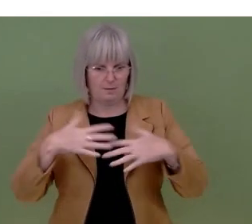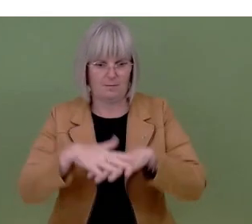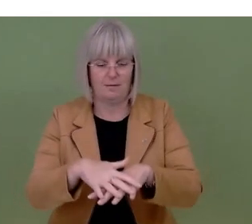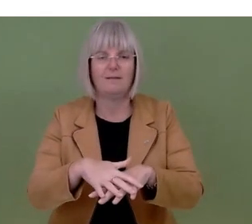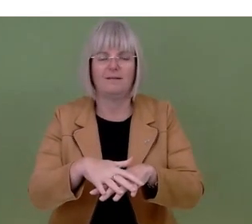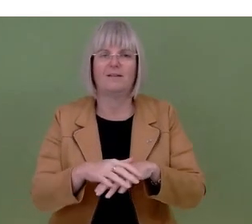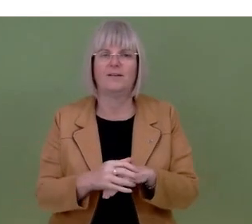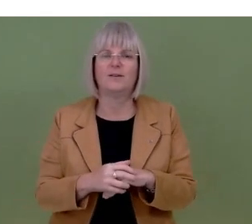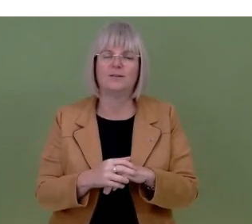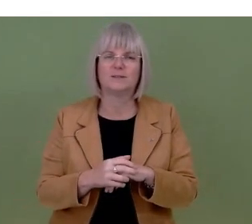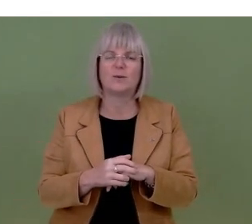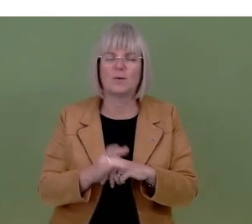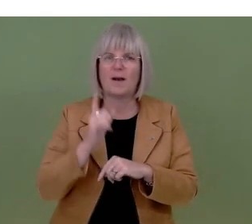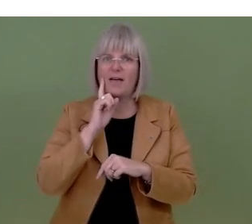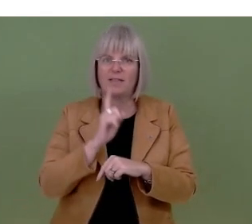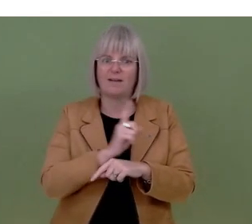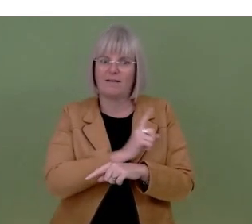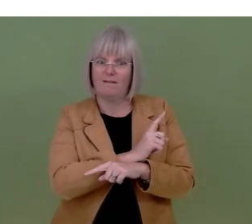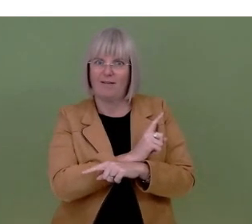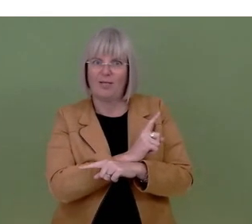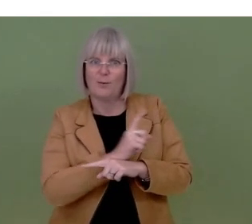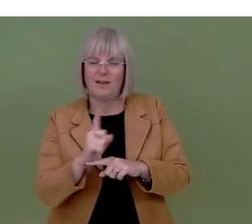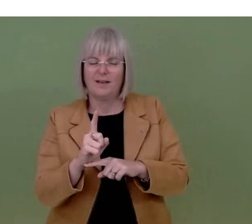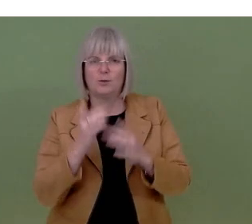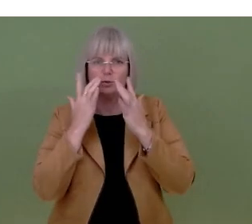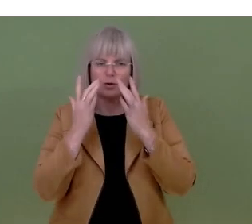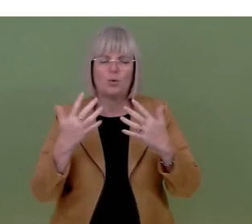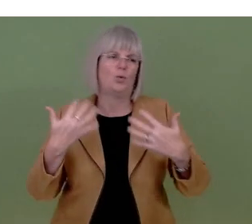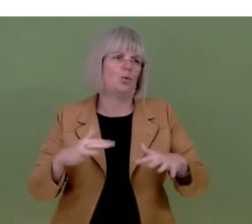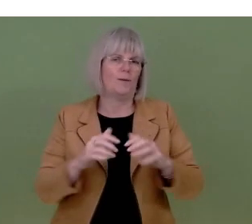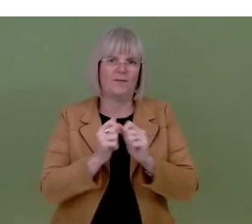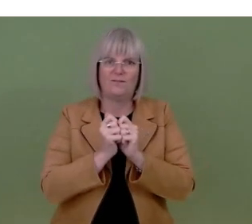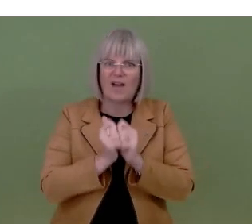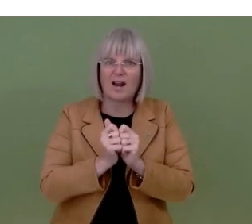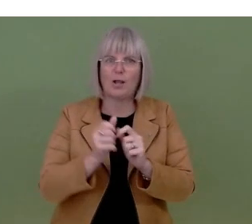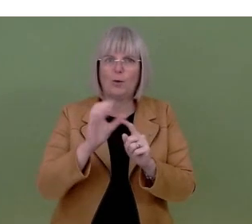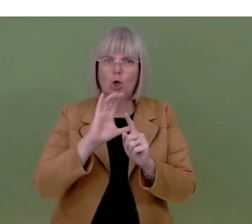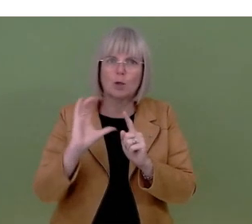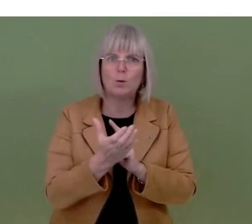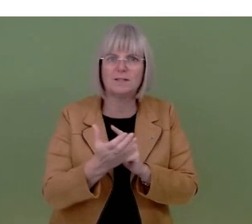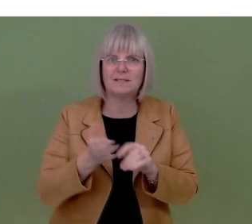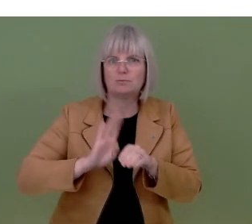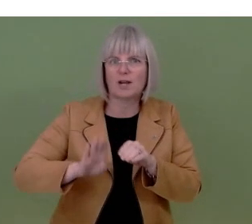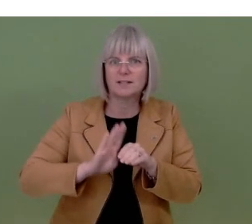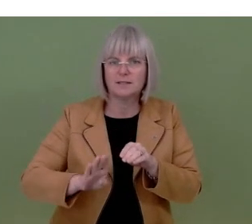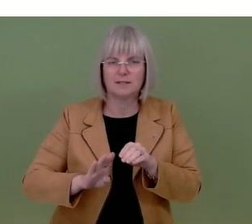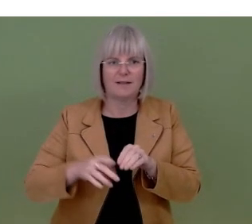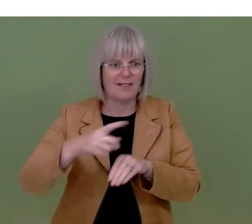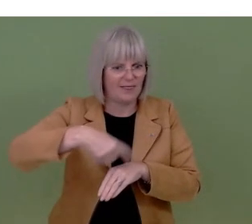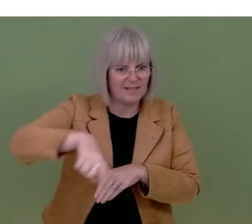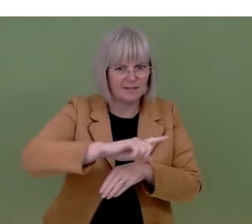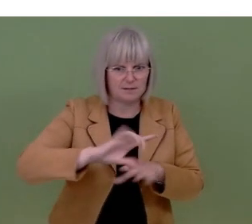demonstration of the value of the PPN as a community of practice, and how this is supporting this